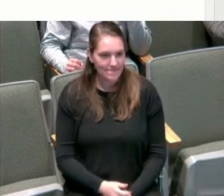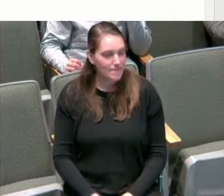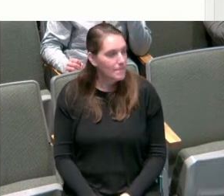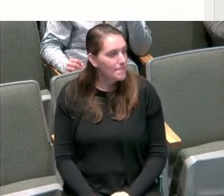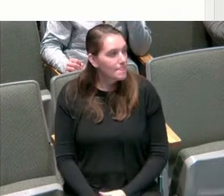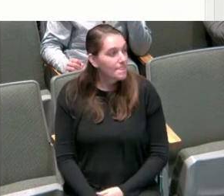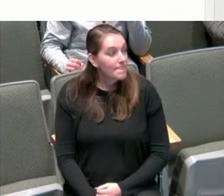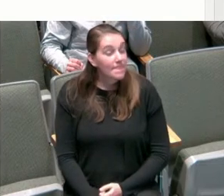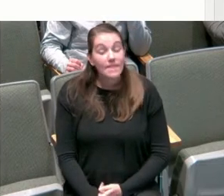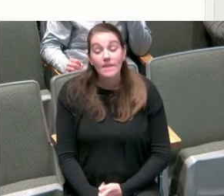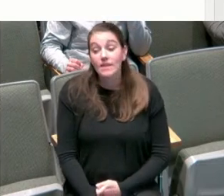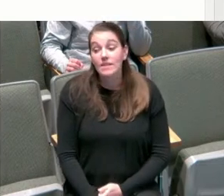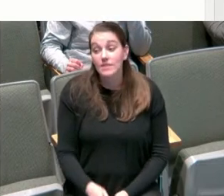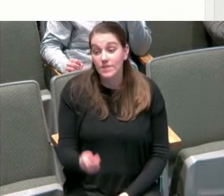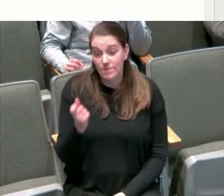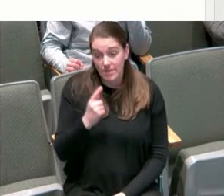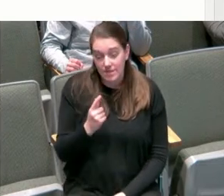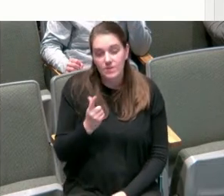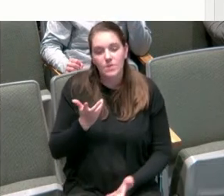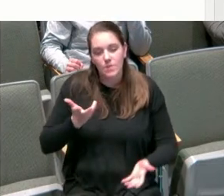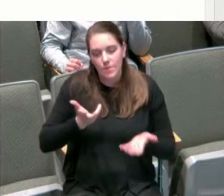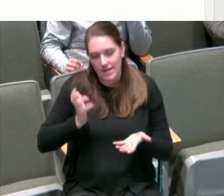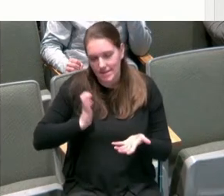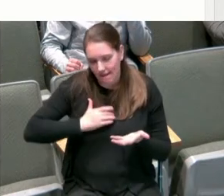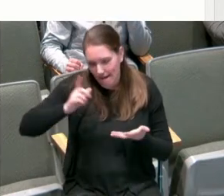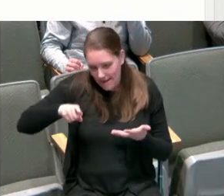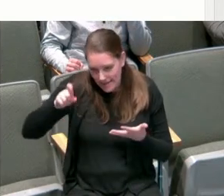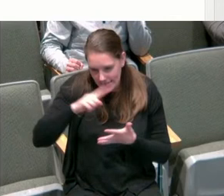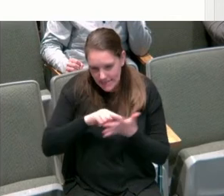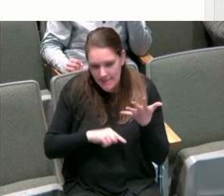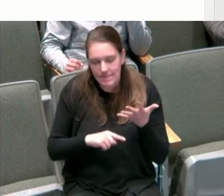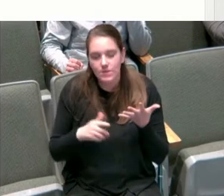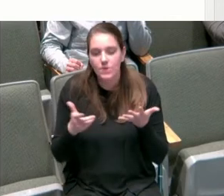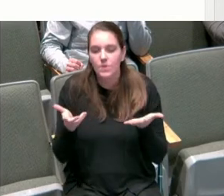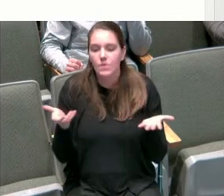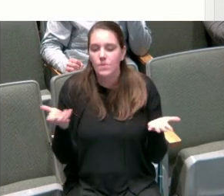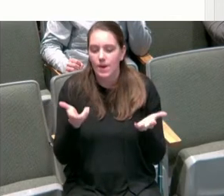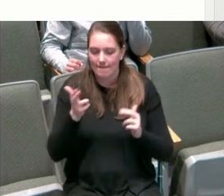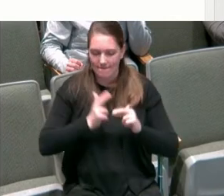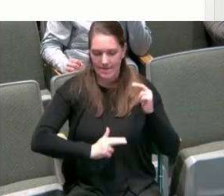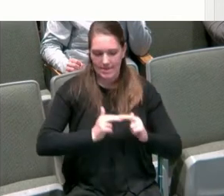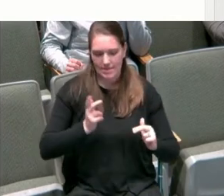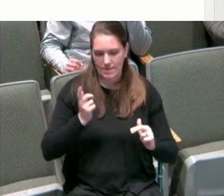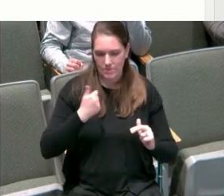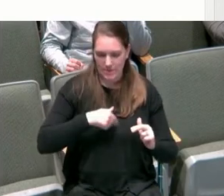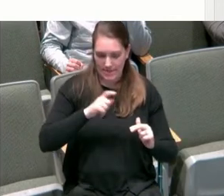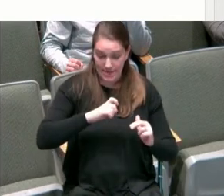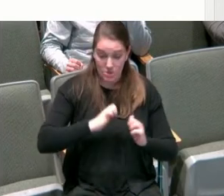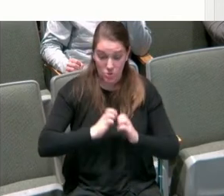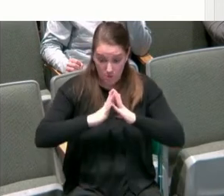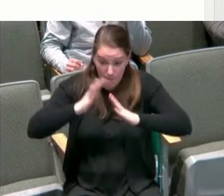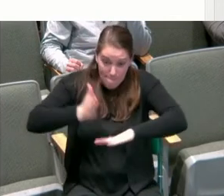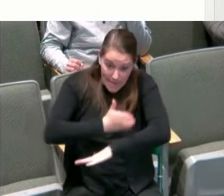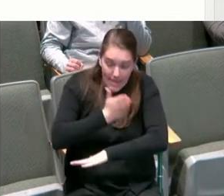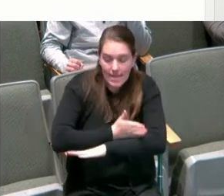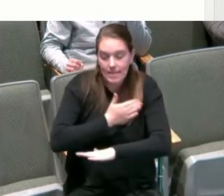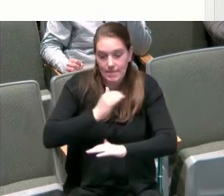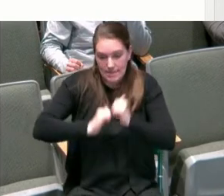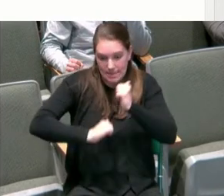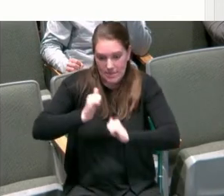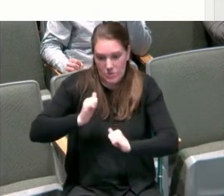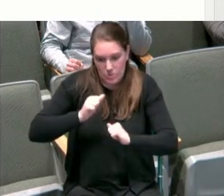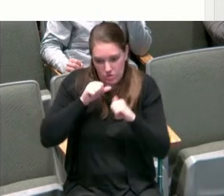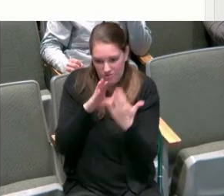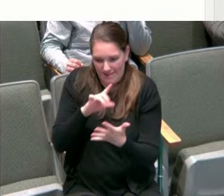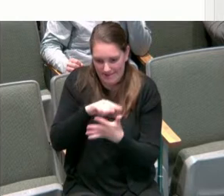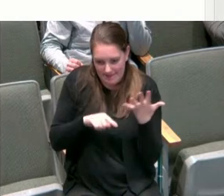the questions are what are our needs what facilities do we need to build to address those needs and where they should be